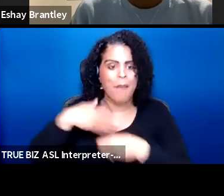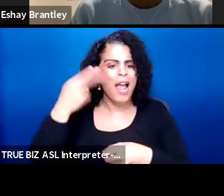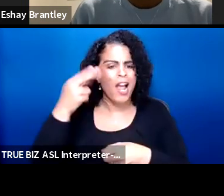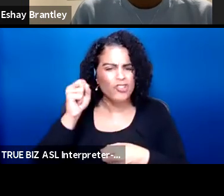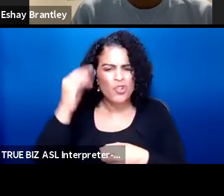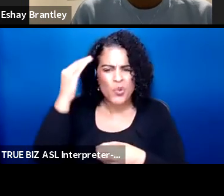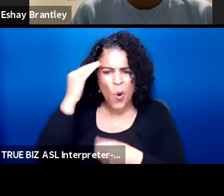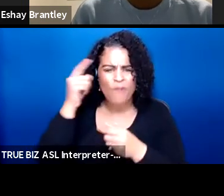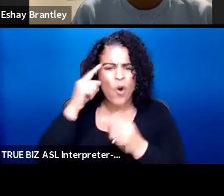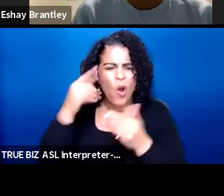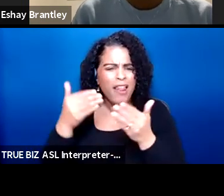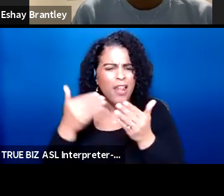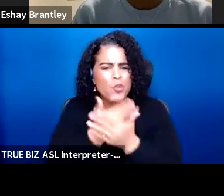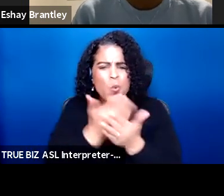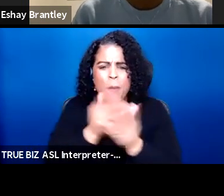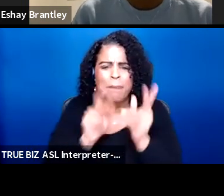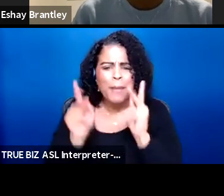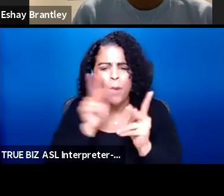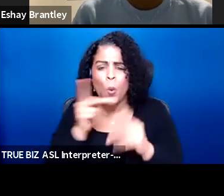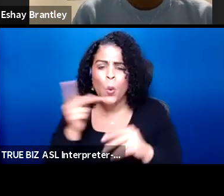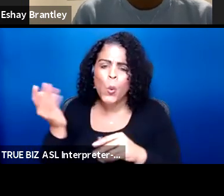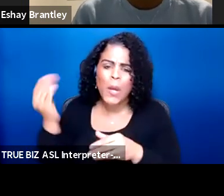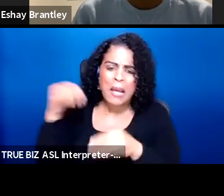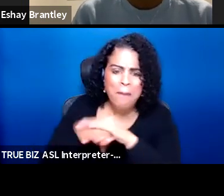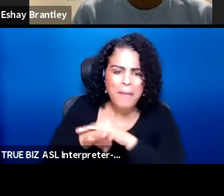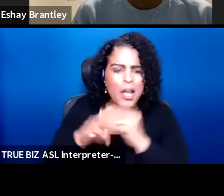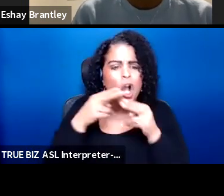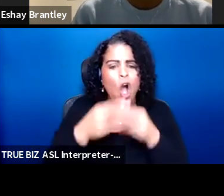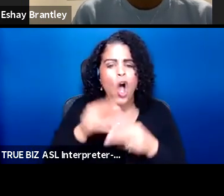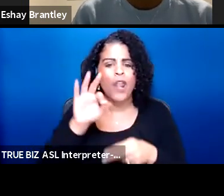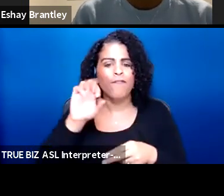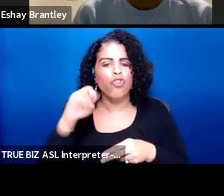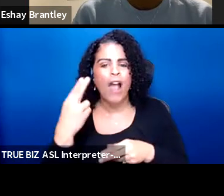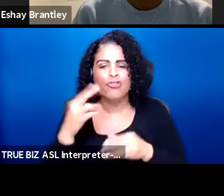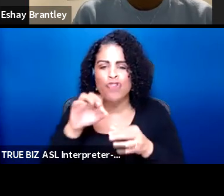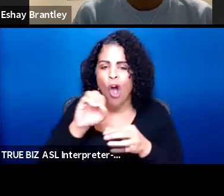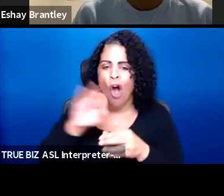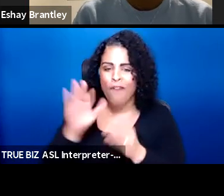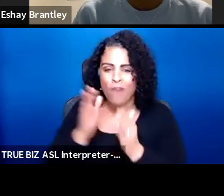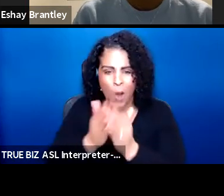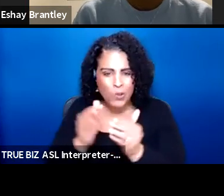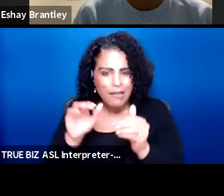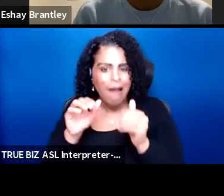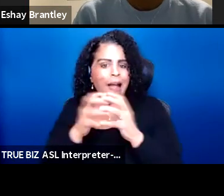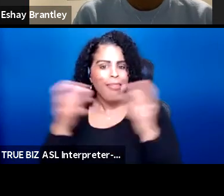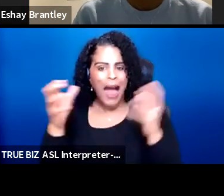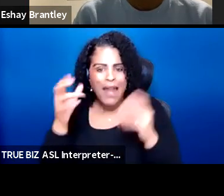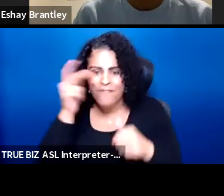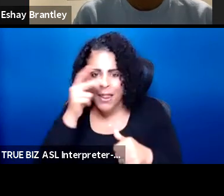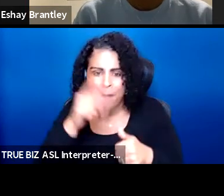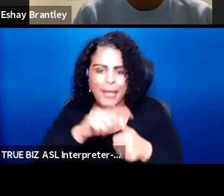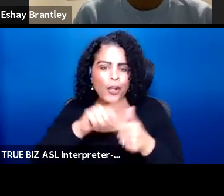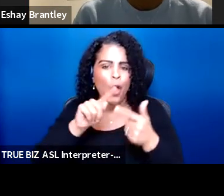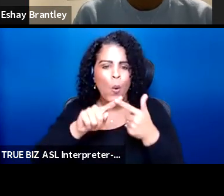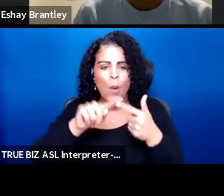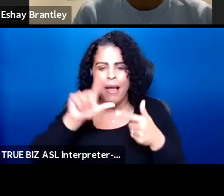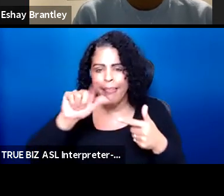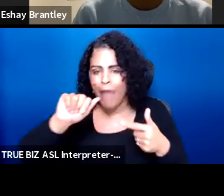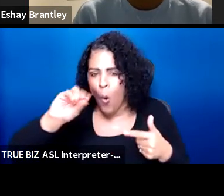of new folks that were coming in, what they call fresh off the boat, a lot of Filipinos, a lot of Laotians,